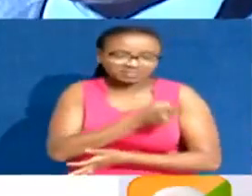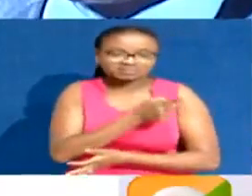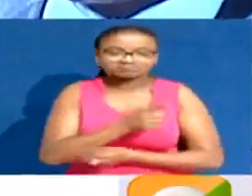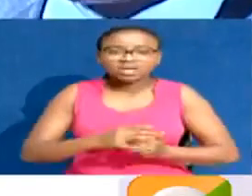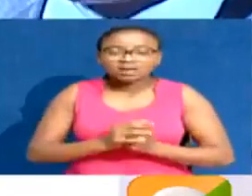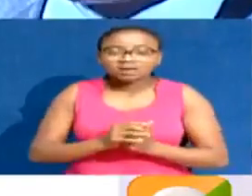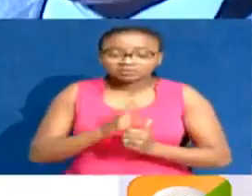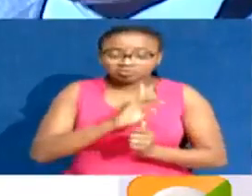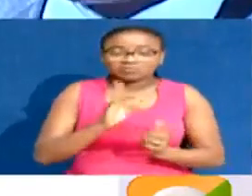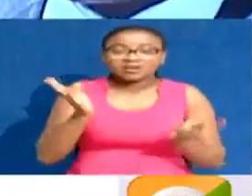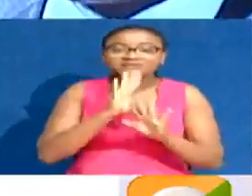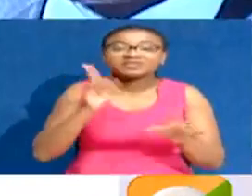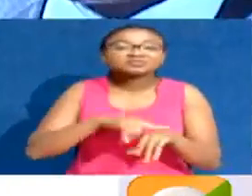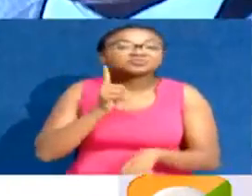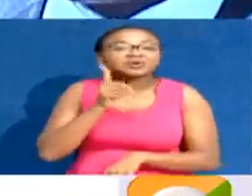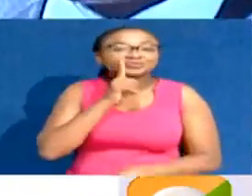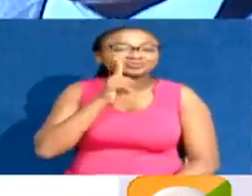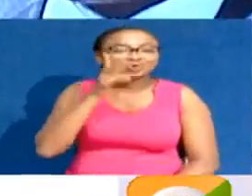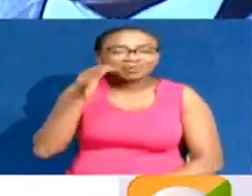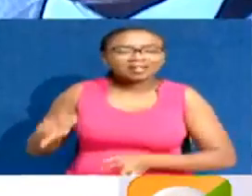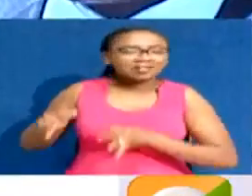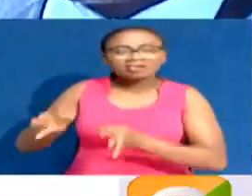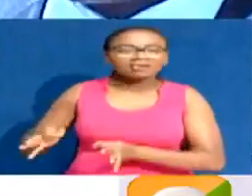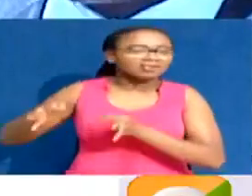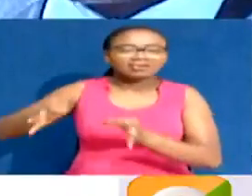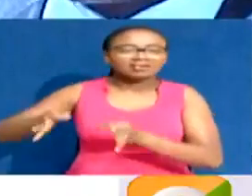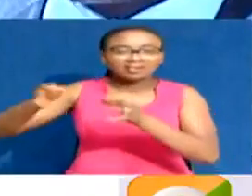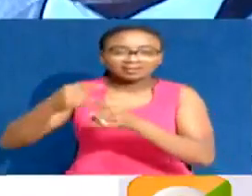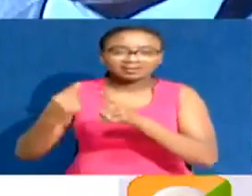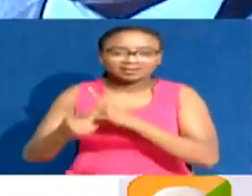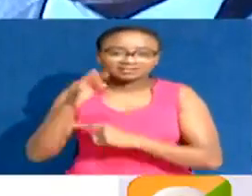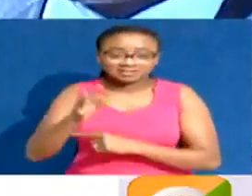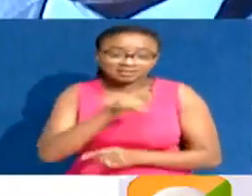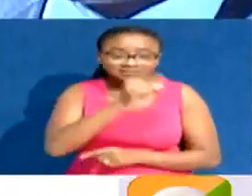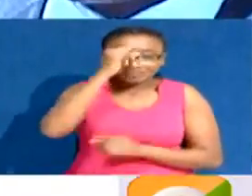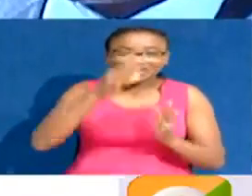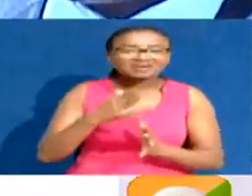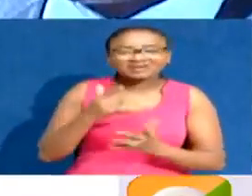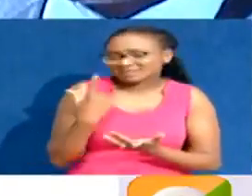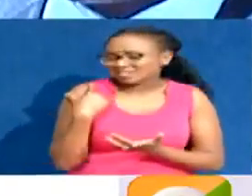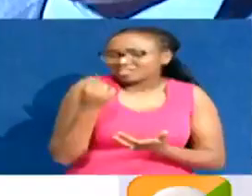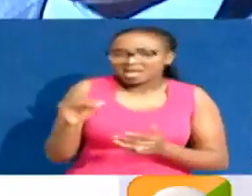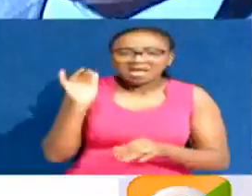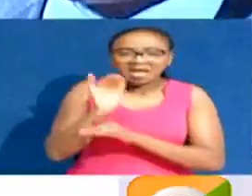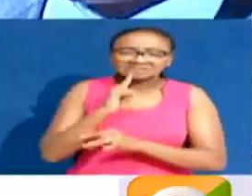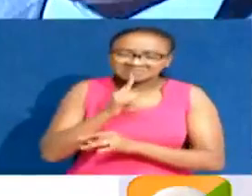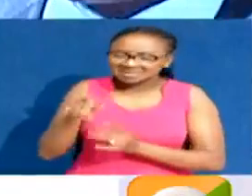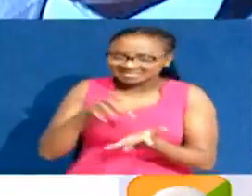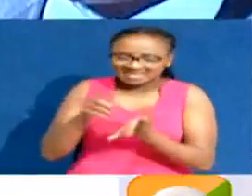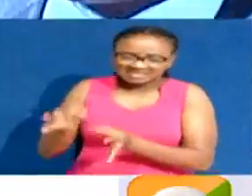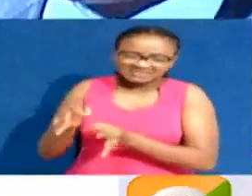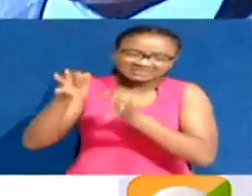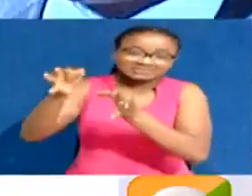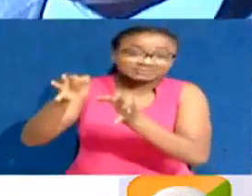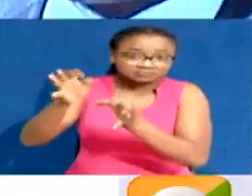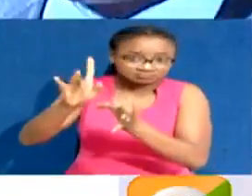tomorrow after an almost three-year delay. The latest request by the governor to postpone the case has sparked